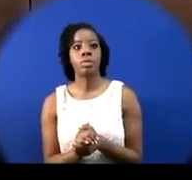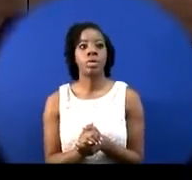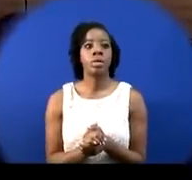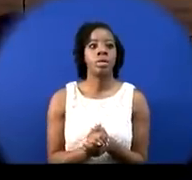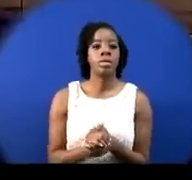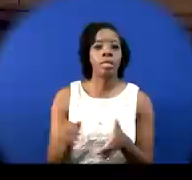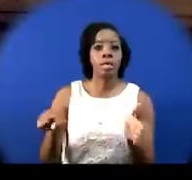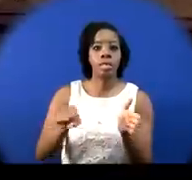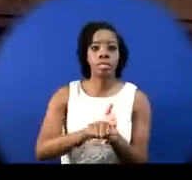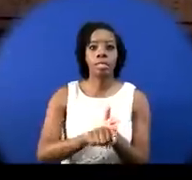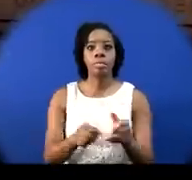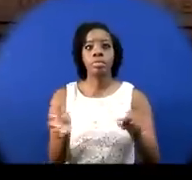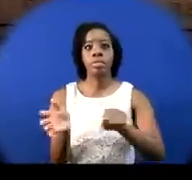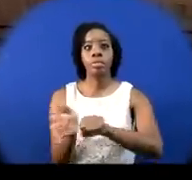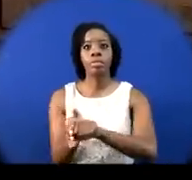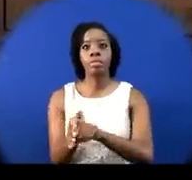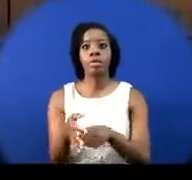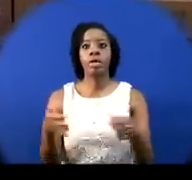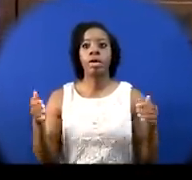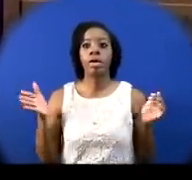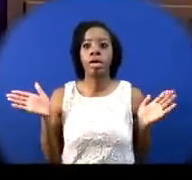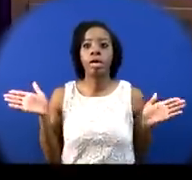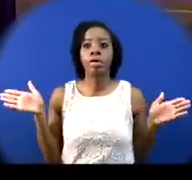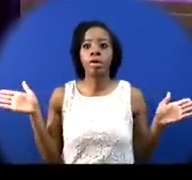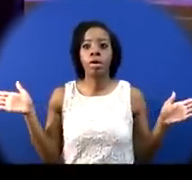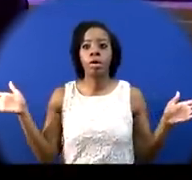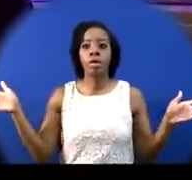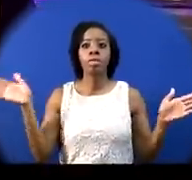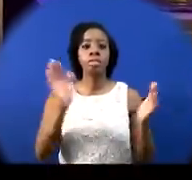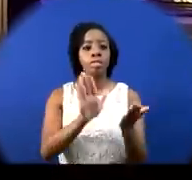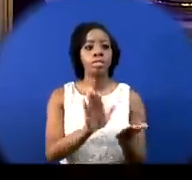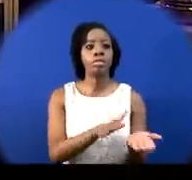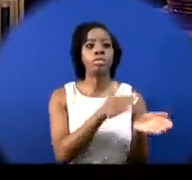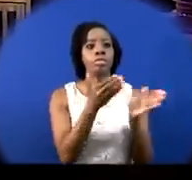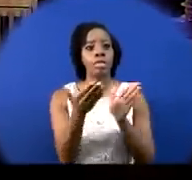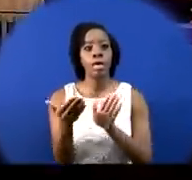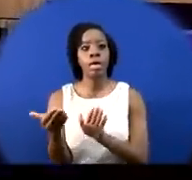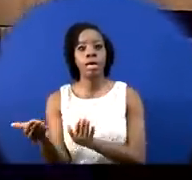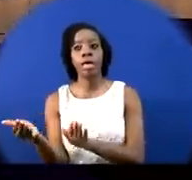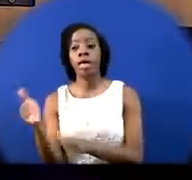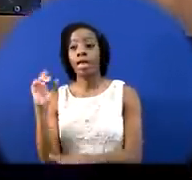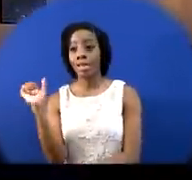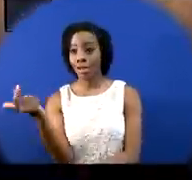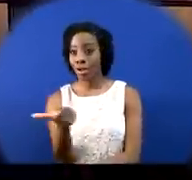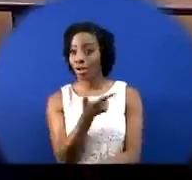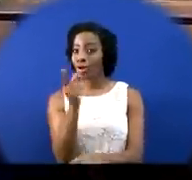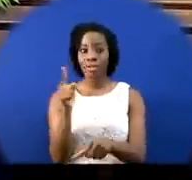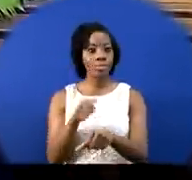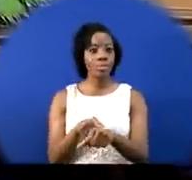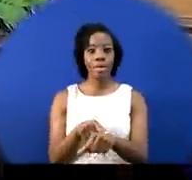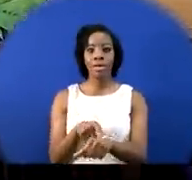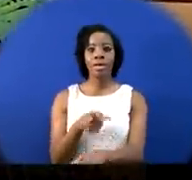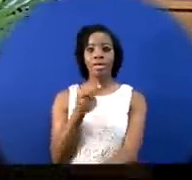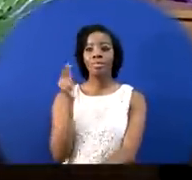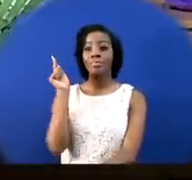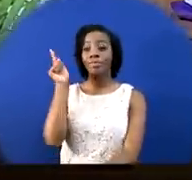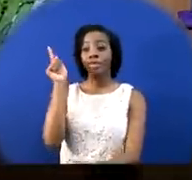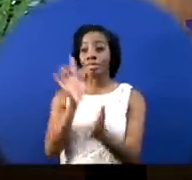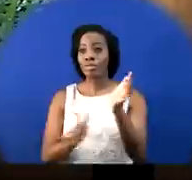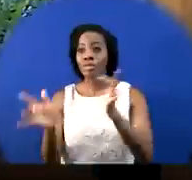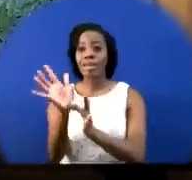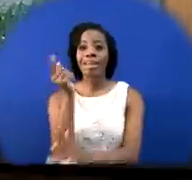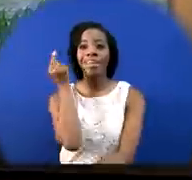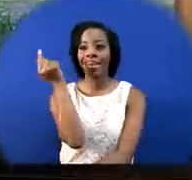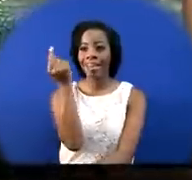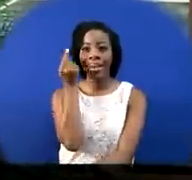feet. They nailed him to a cross to die. And all of the while, he